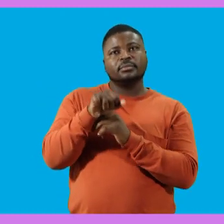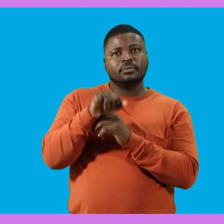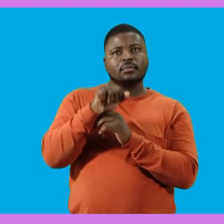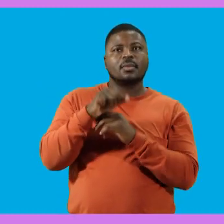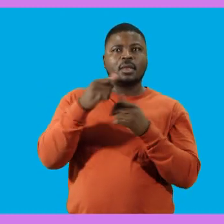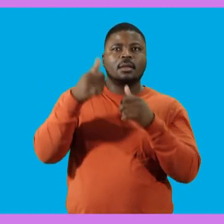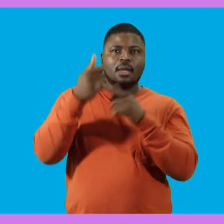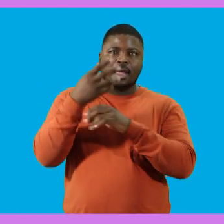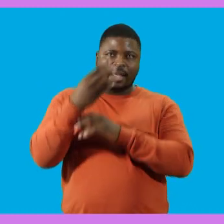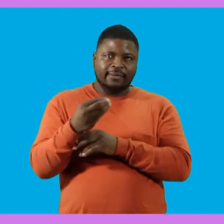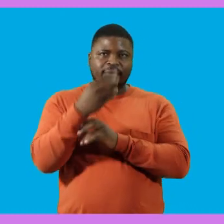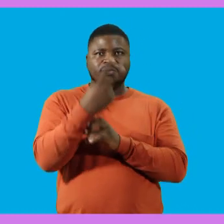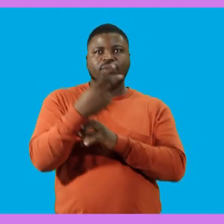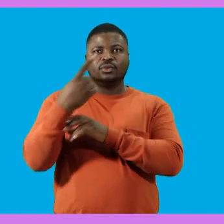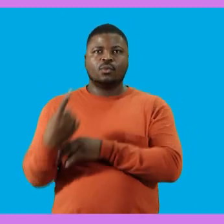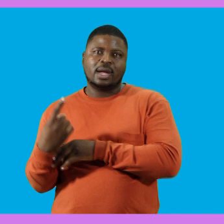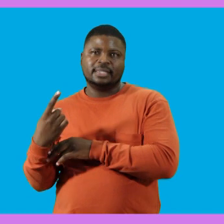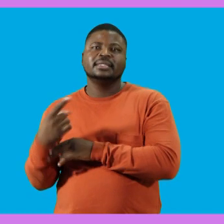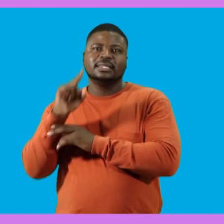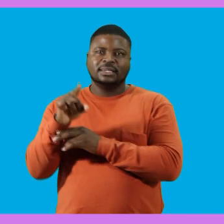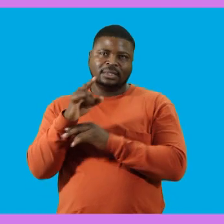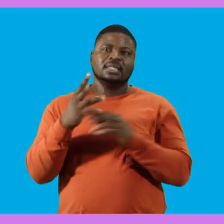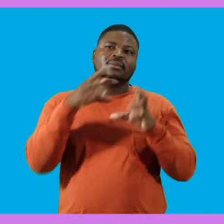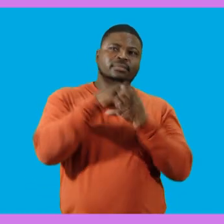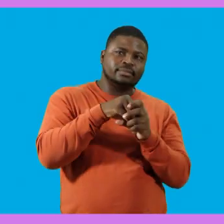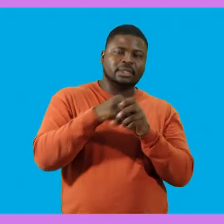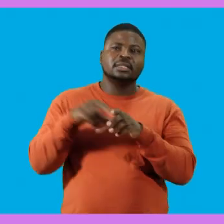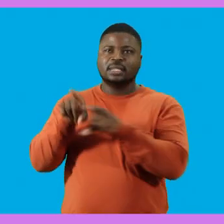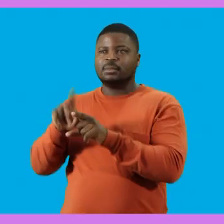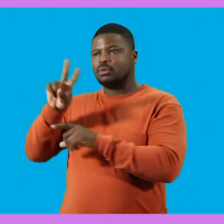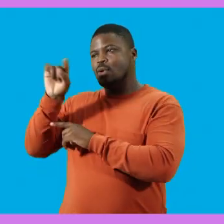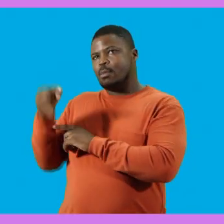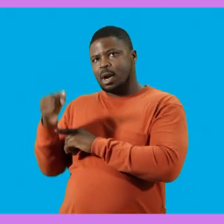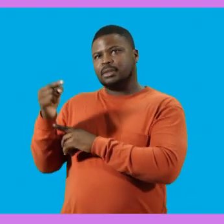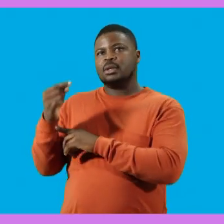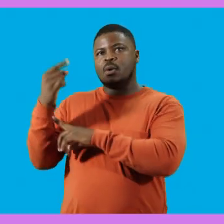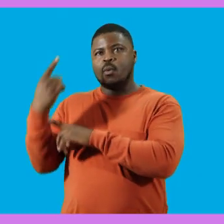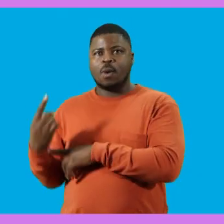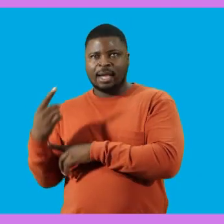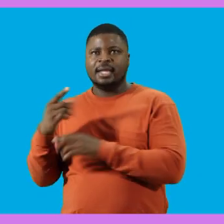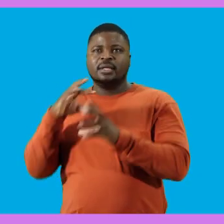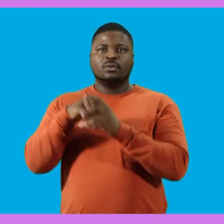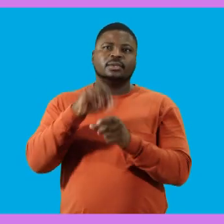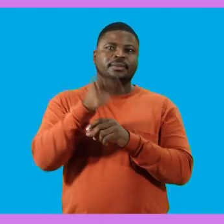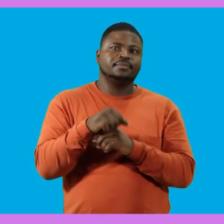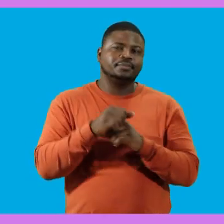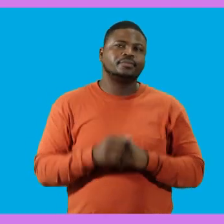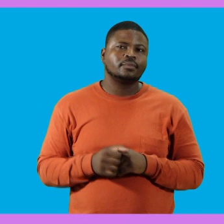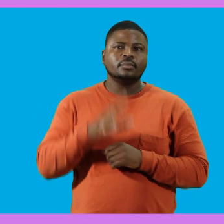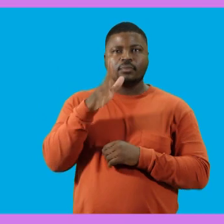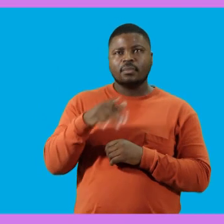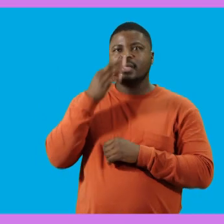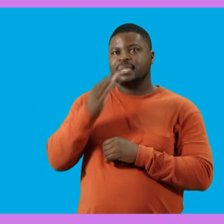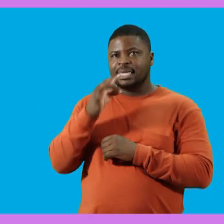plus the 21 is then with them included. So therefore, I'm going to say